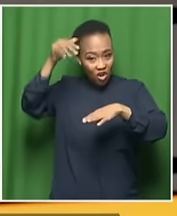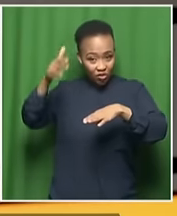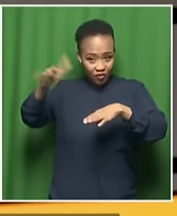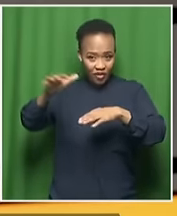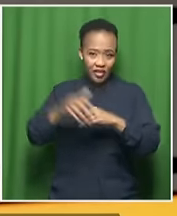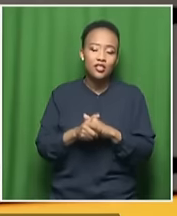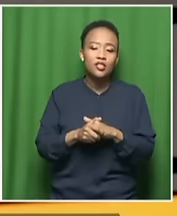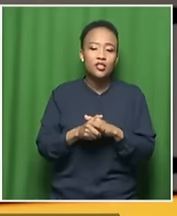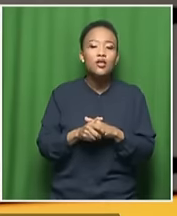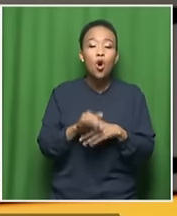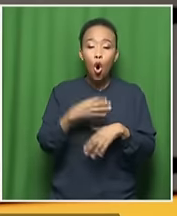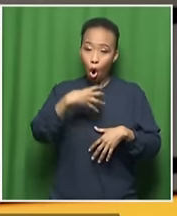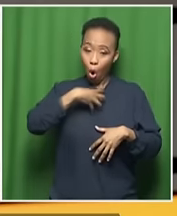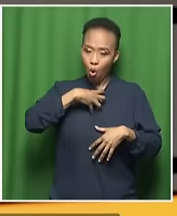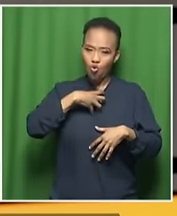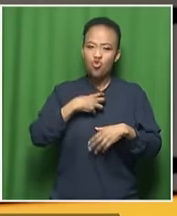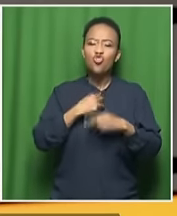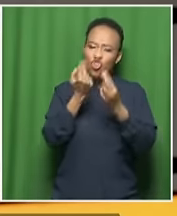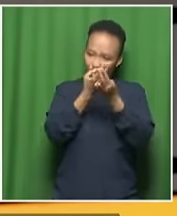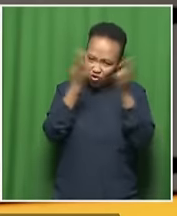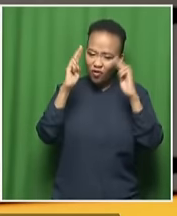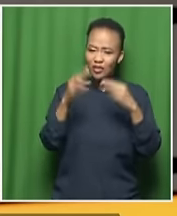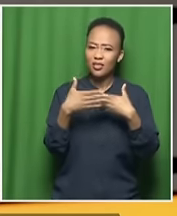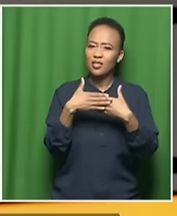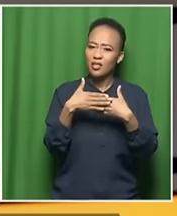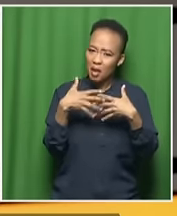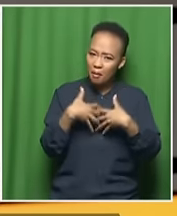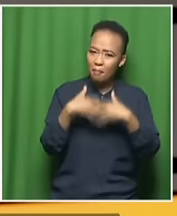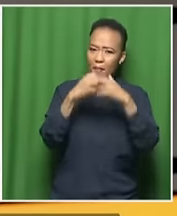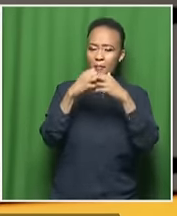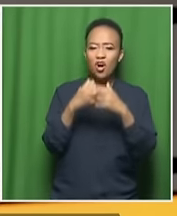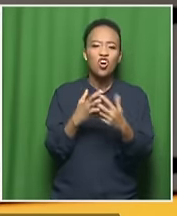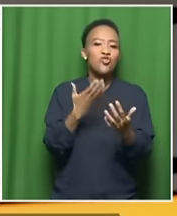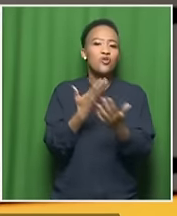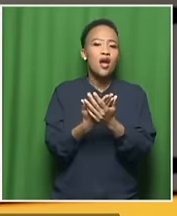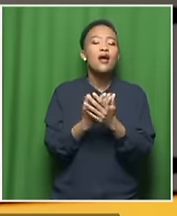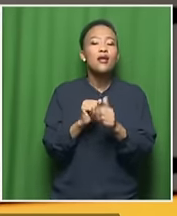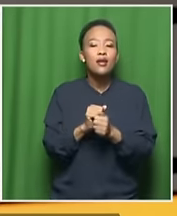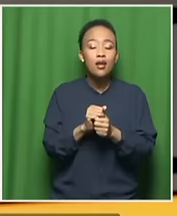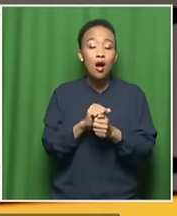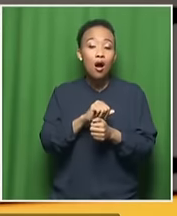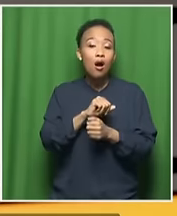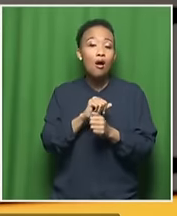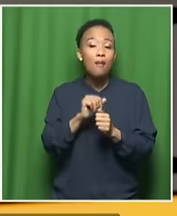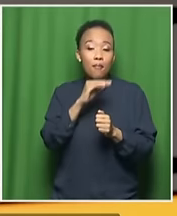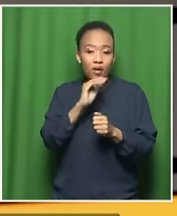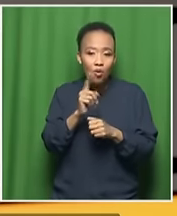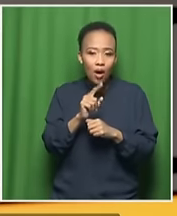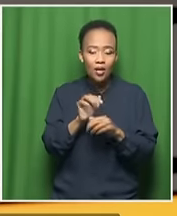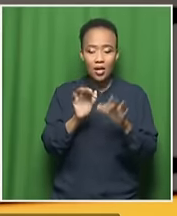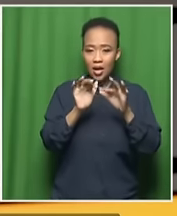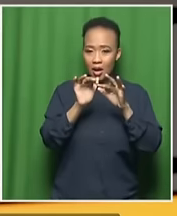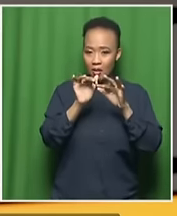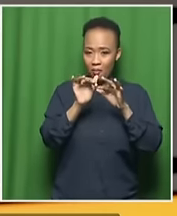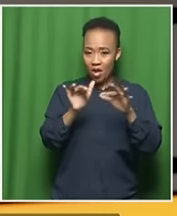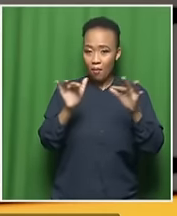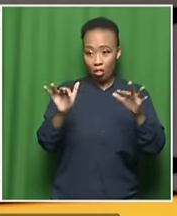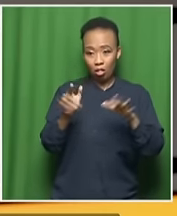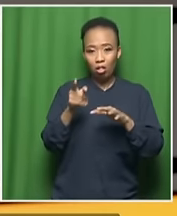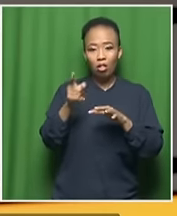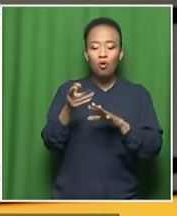you must open your universities. That is to ensure that the disadvantaged people in the